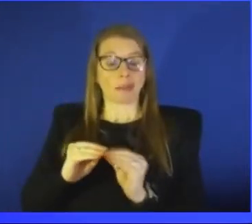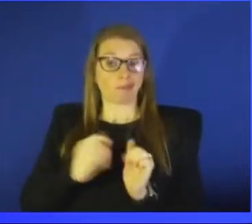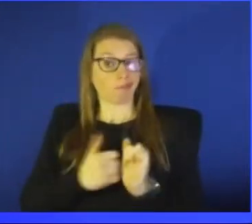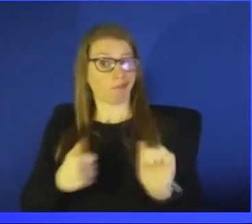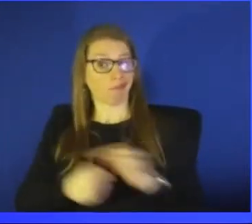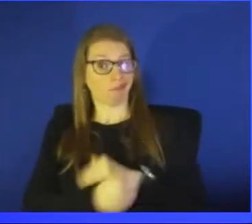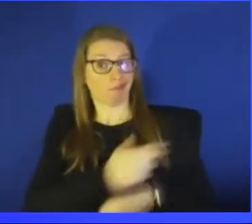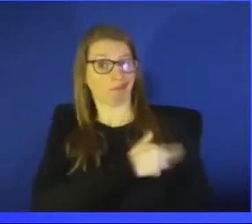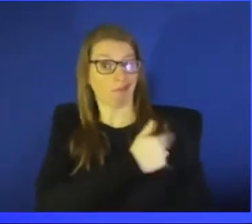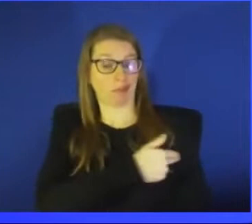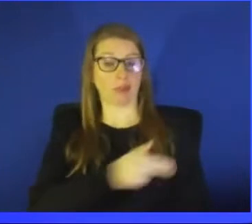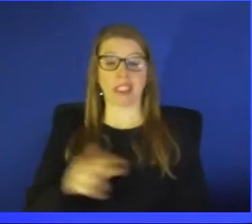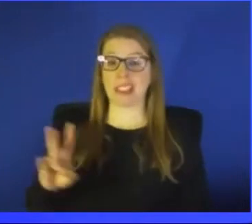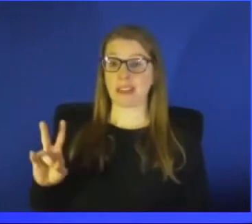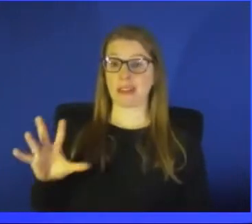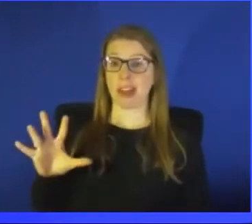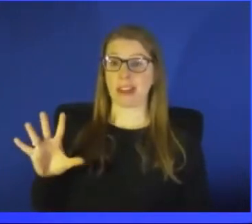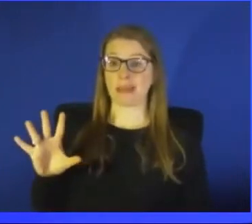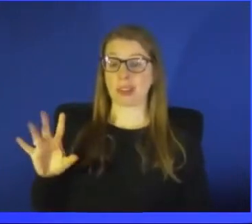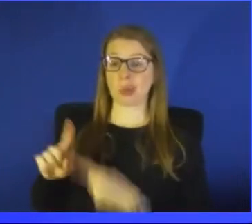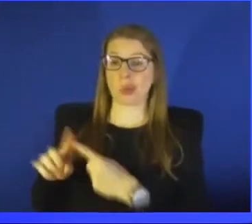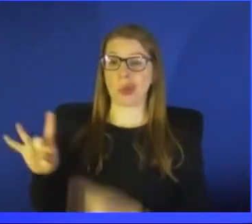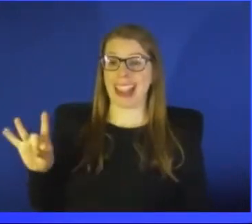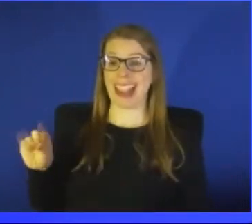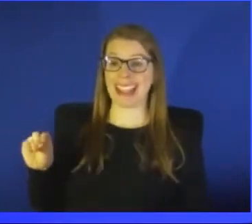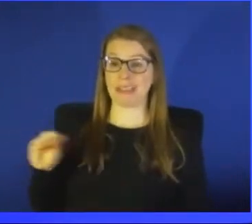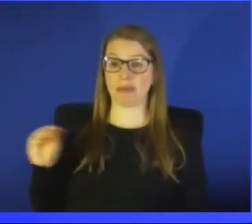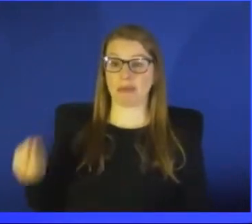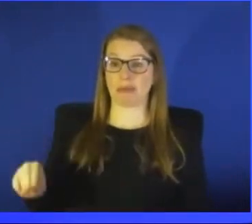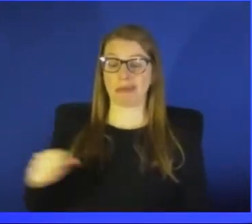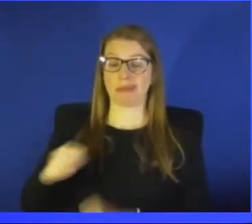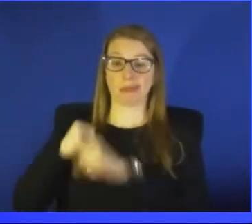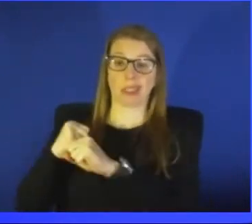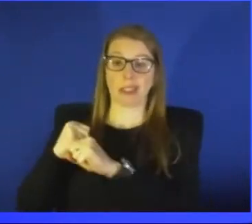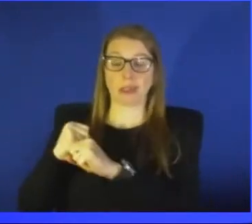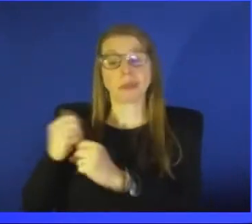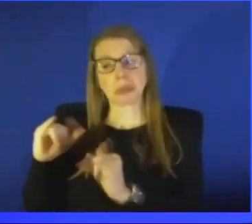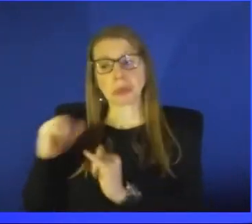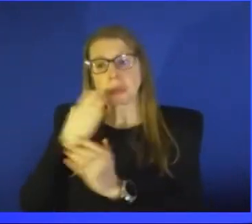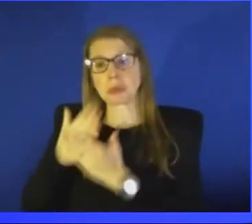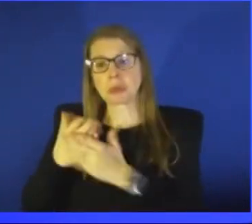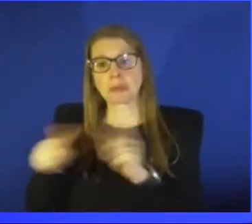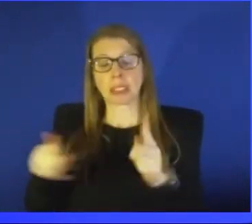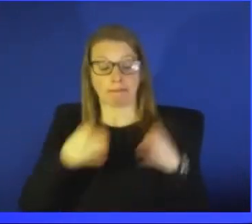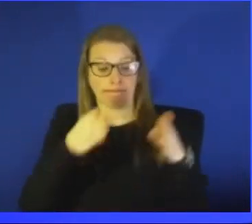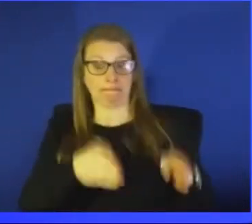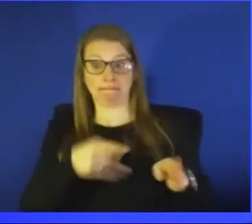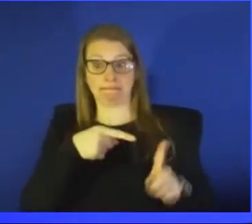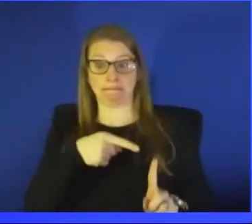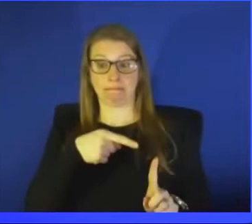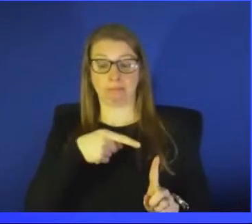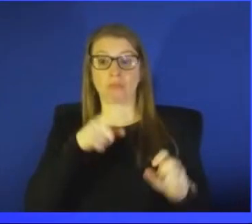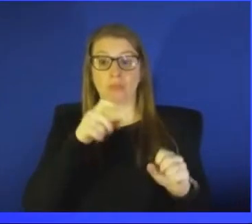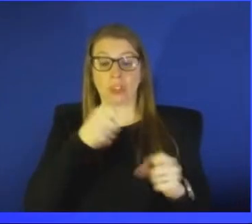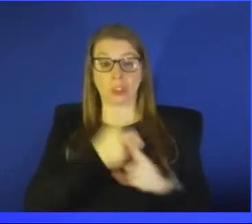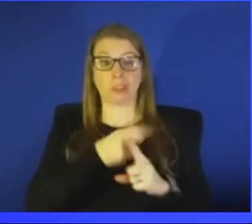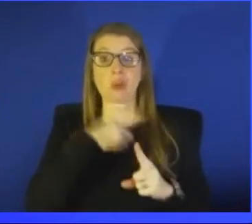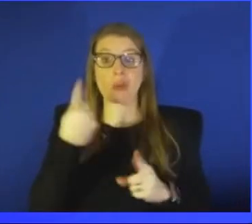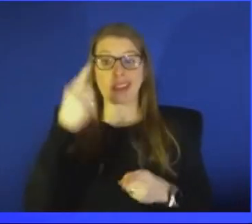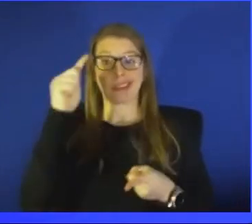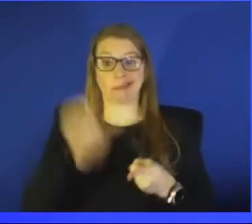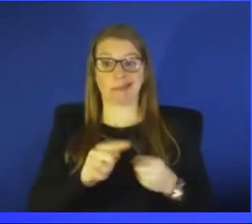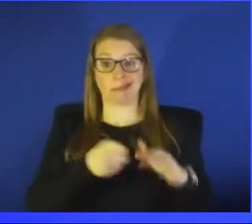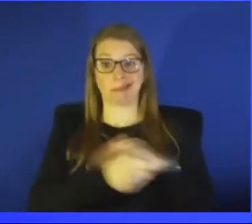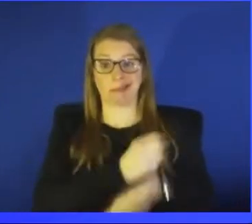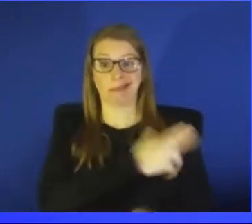to 80% protection, which is still very good. But if you're dealing with an individual and you can reduce your risk of hospitalization and go into the